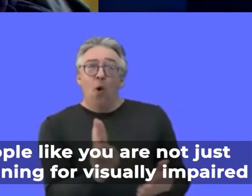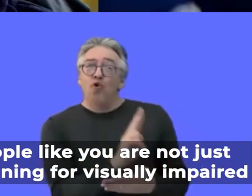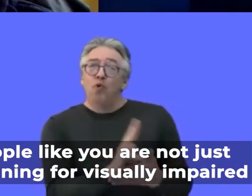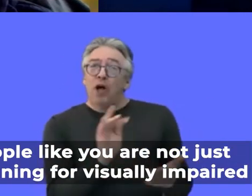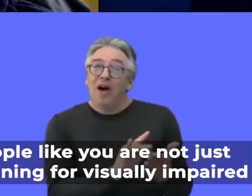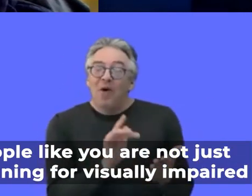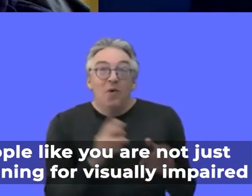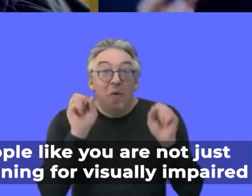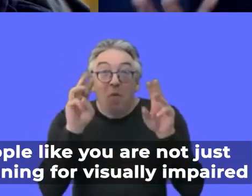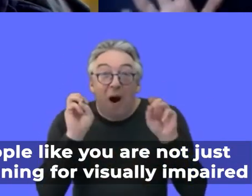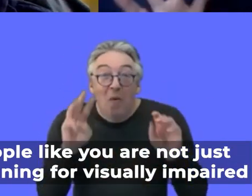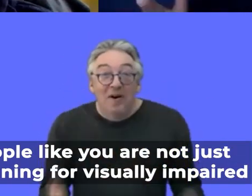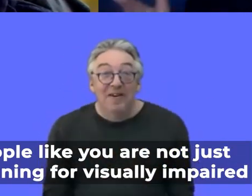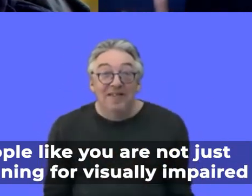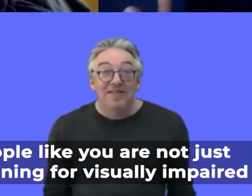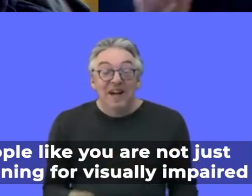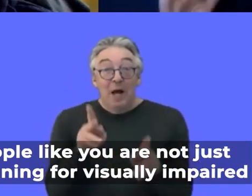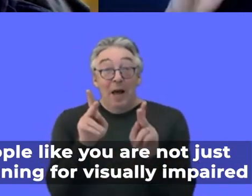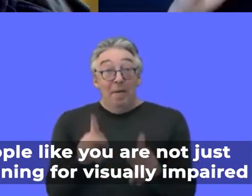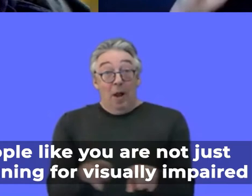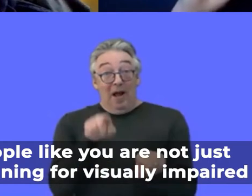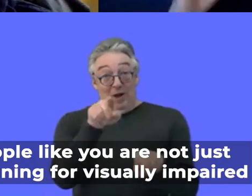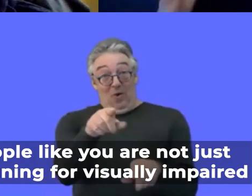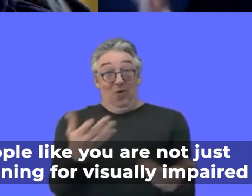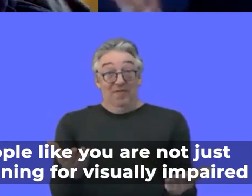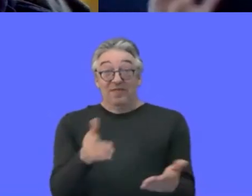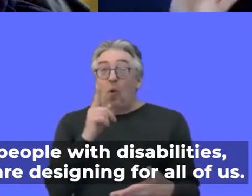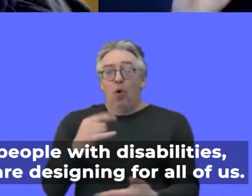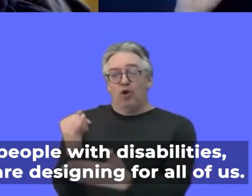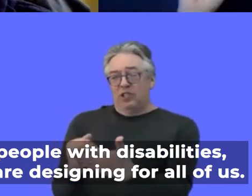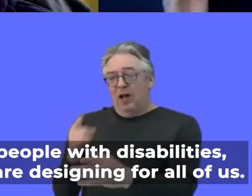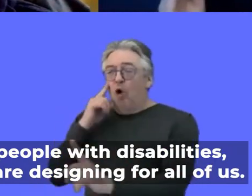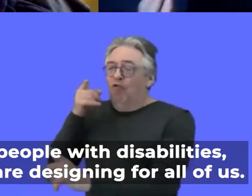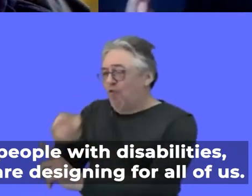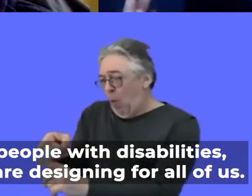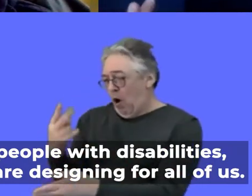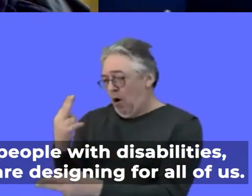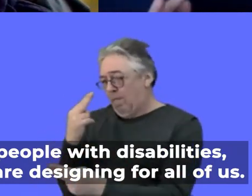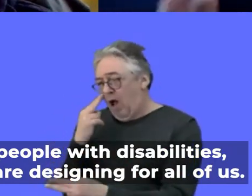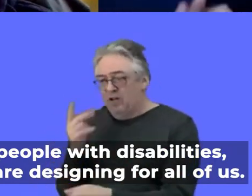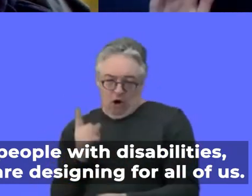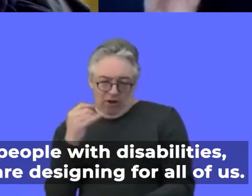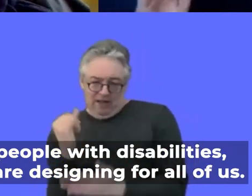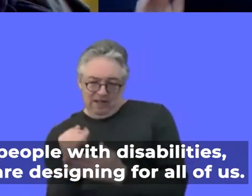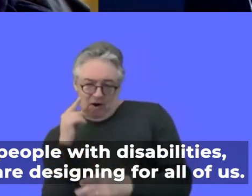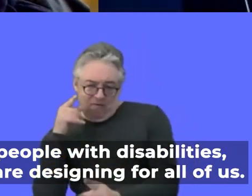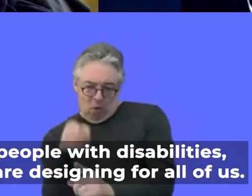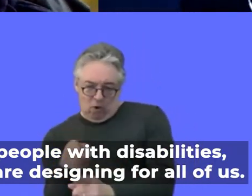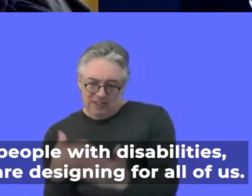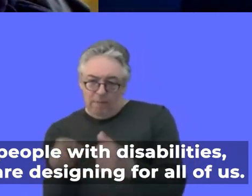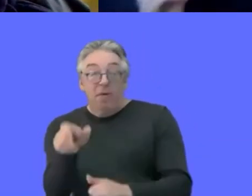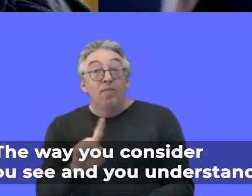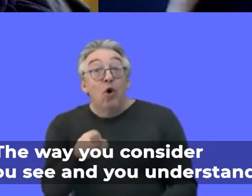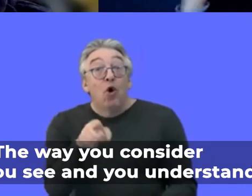Like, people like you are not just designing for visually impaired or people with disabilities, you're designing for all of